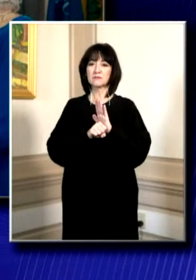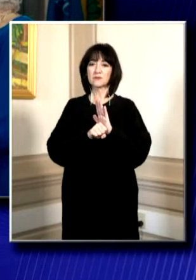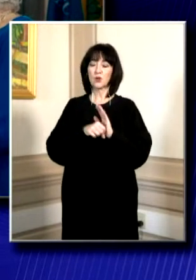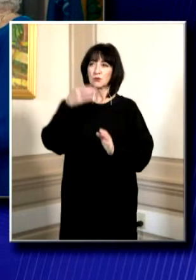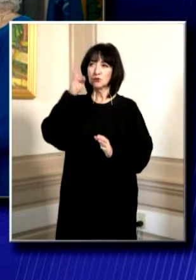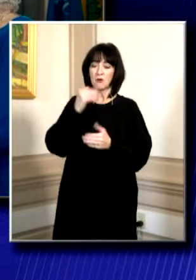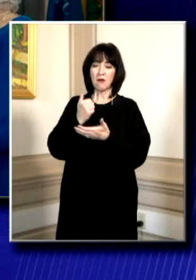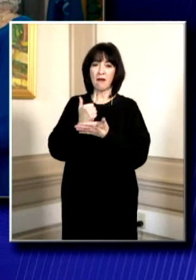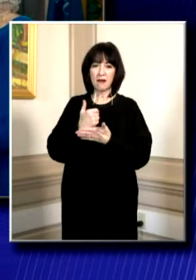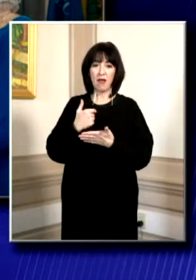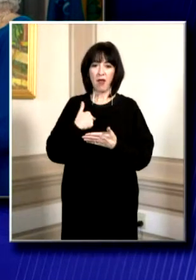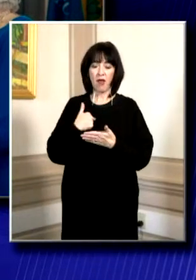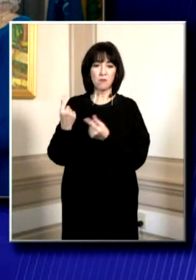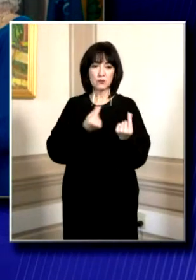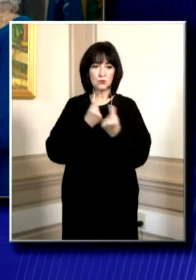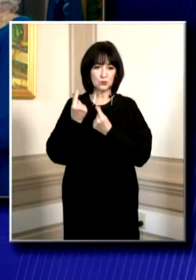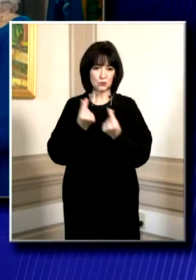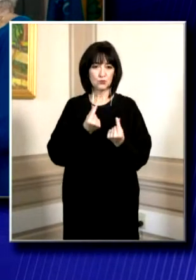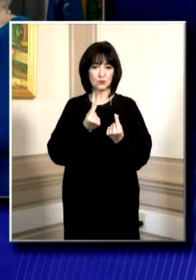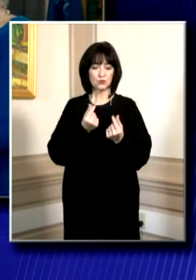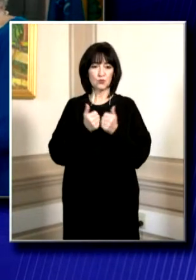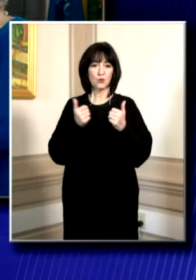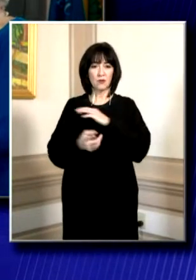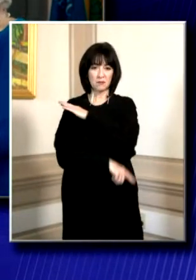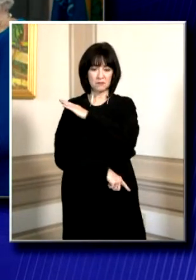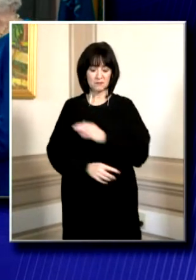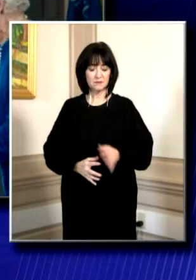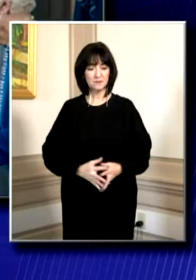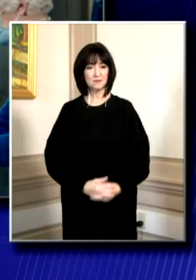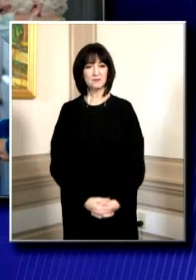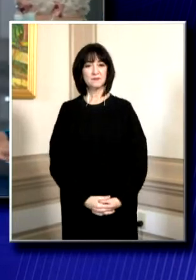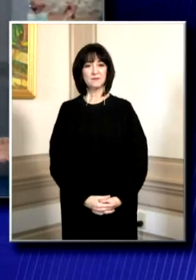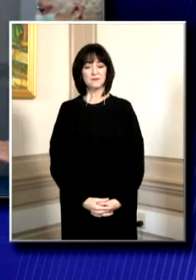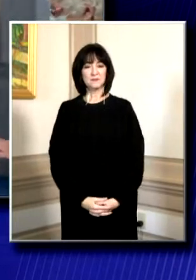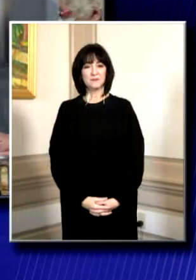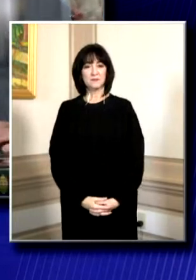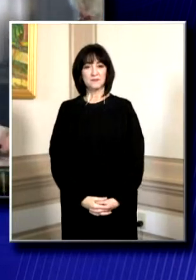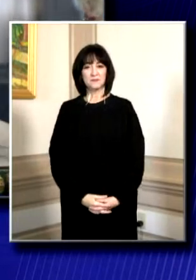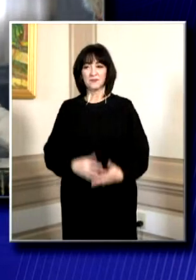So help me God. Congratulations, Governor. Thank you, Your Honor.